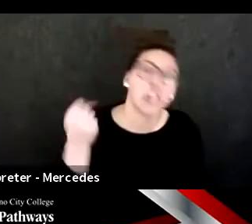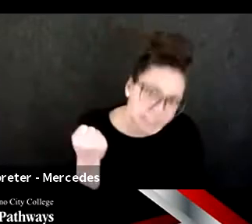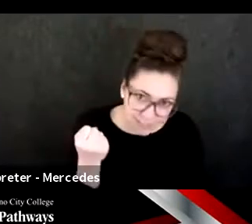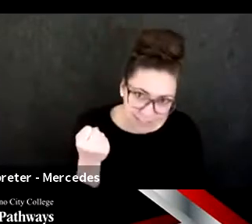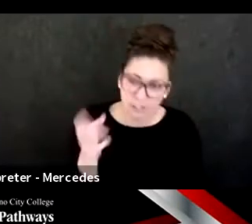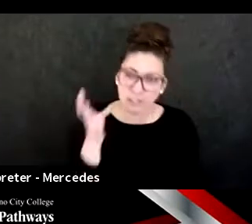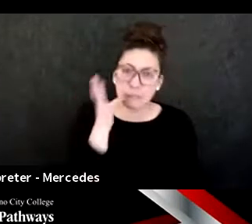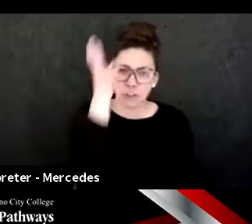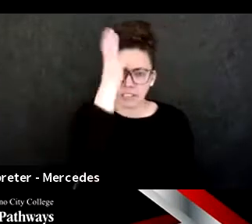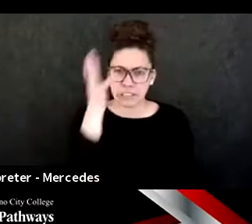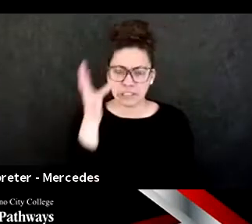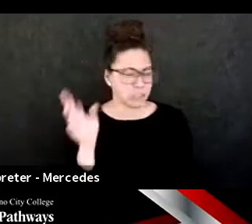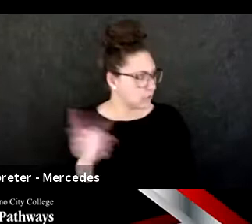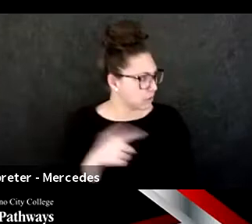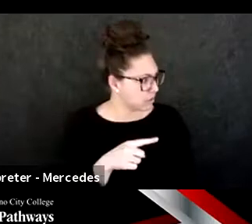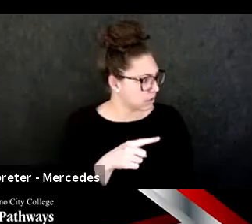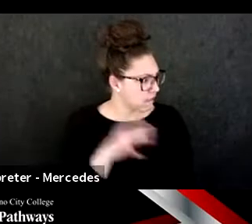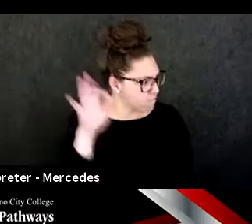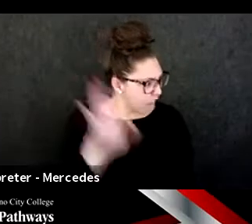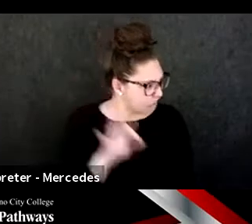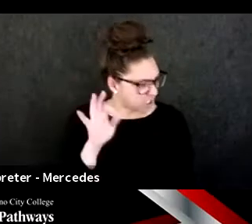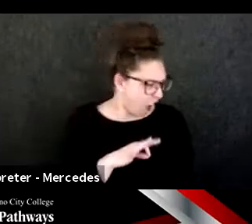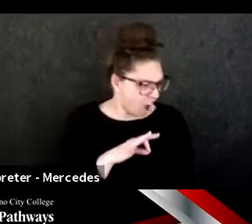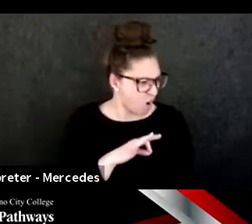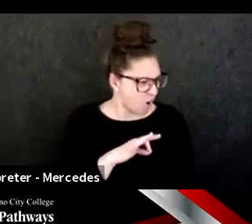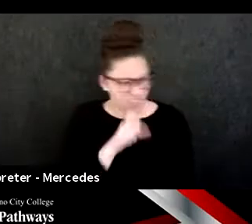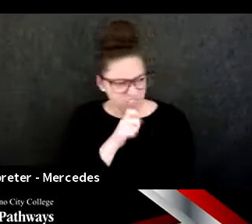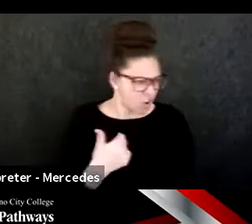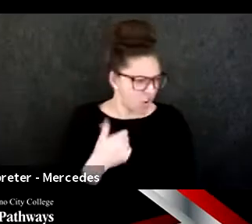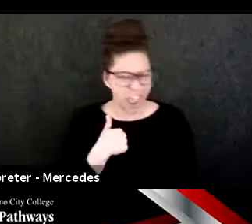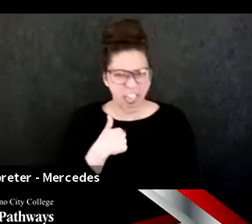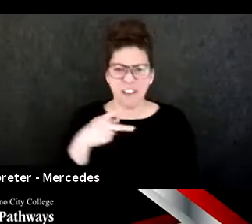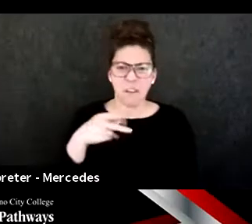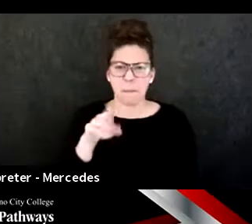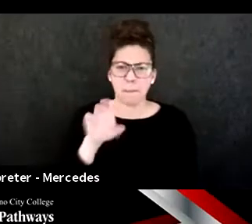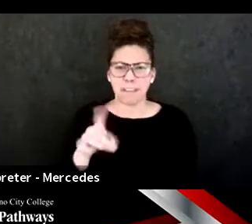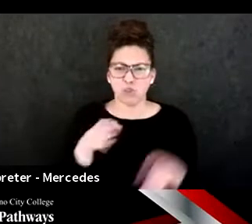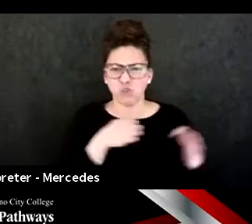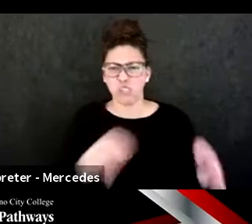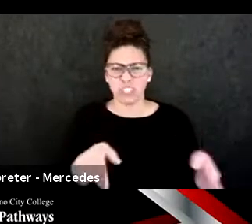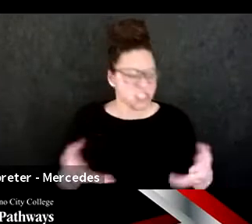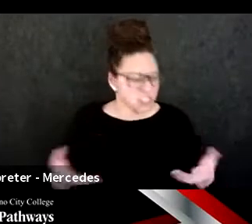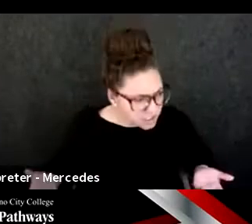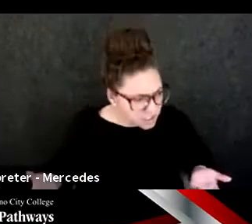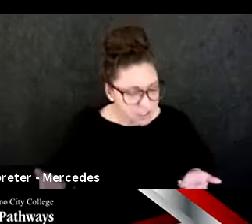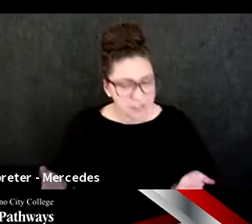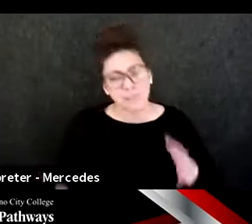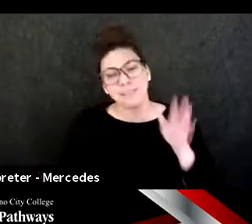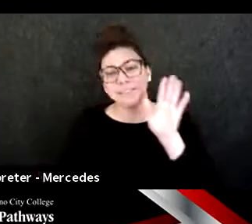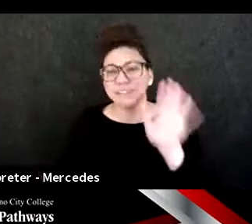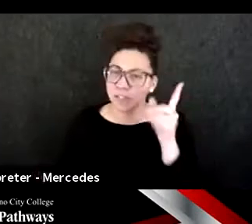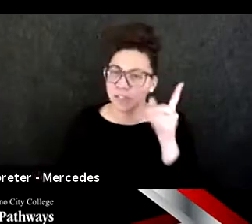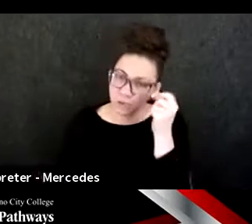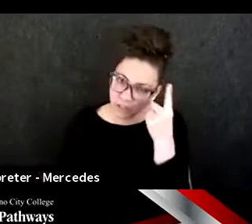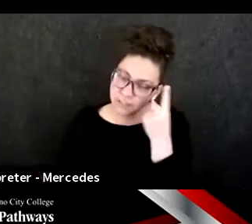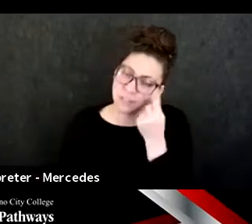they both said at once, Fresno? They don't even have paved streets in Fresno. And I'm now this is